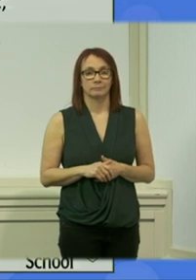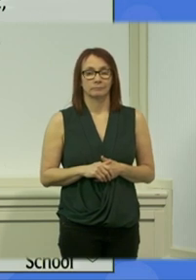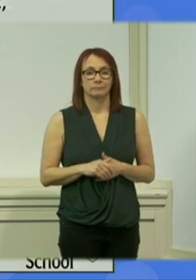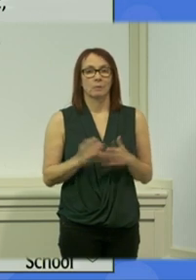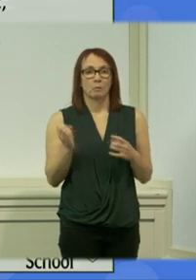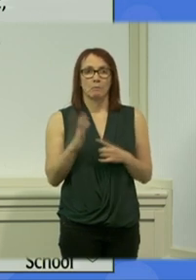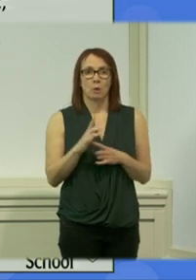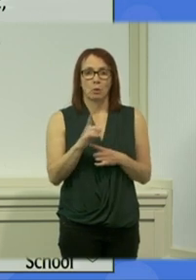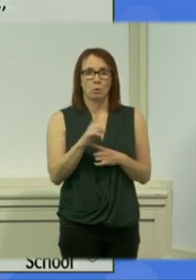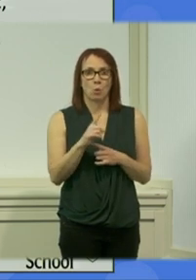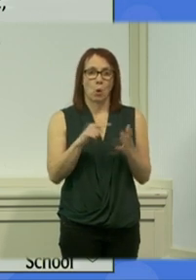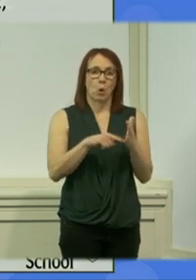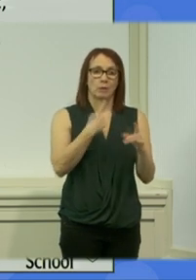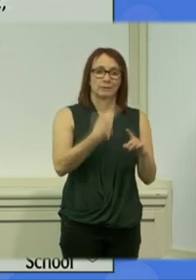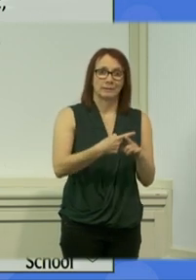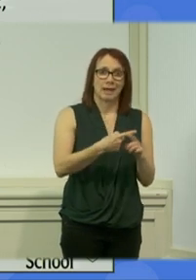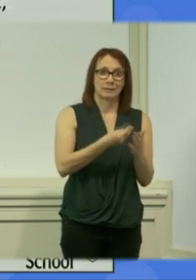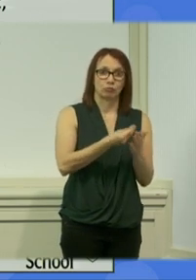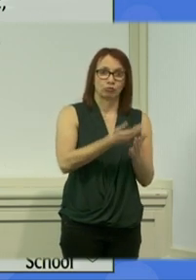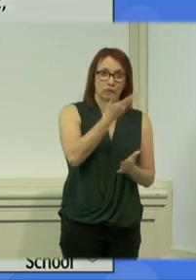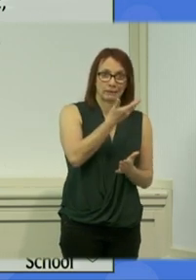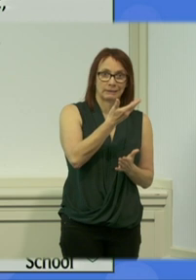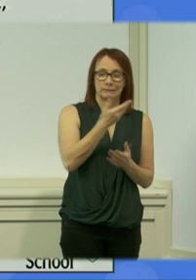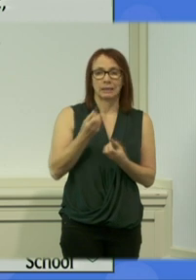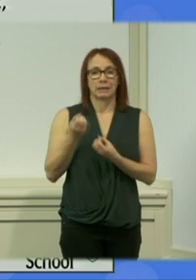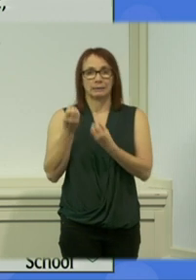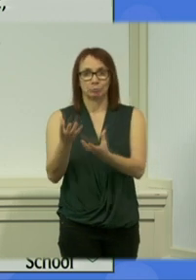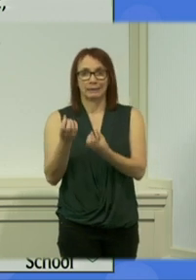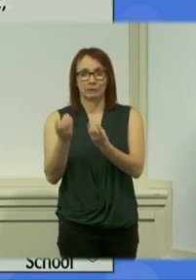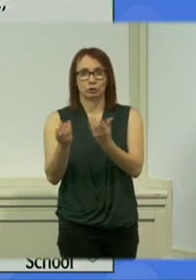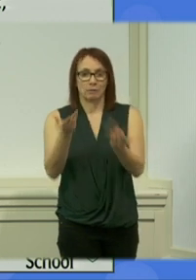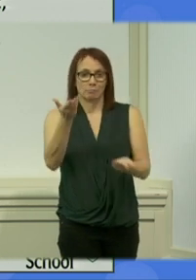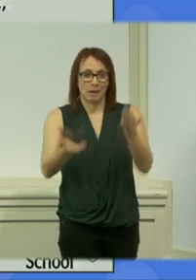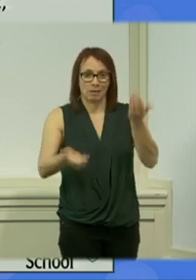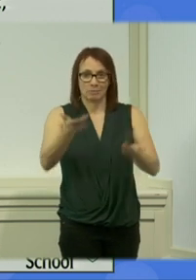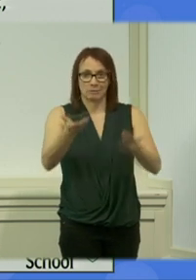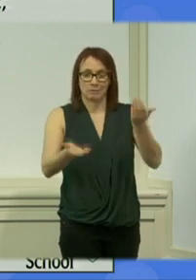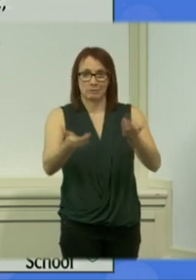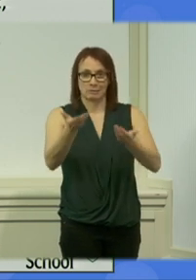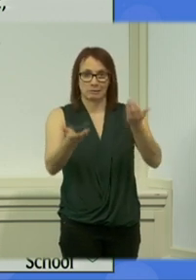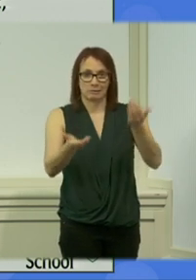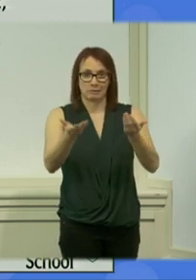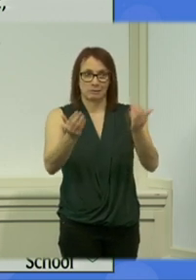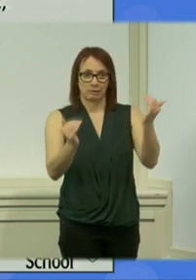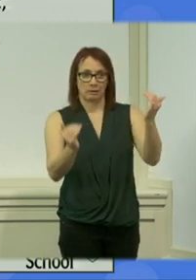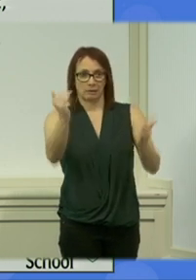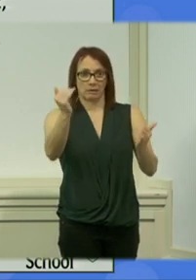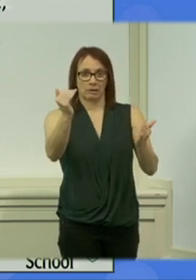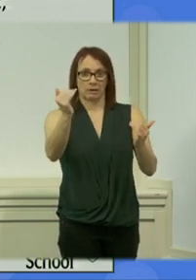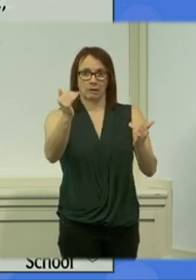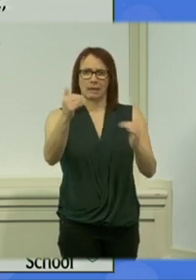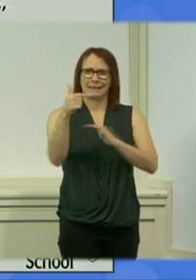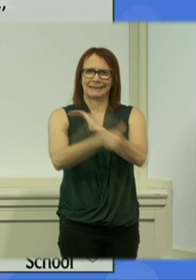Balance between taxes raised and the money spent by government, the fiscal deficit may seem to have little to do